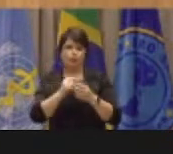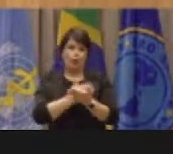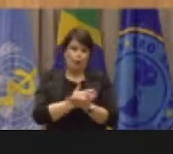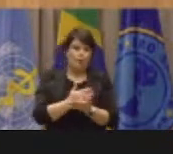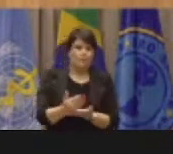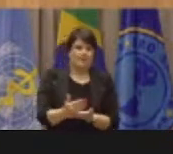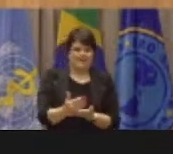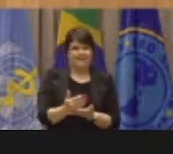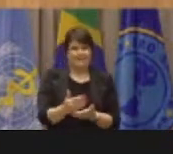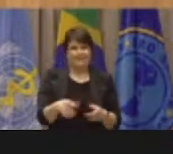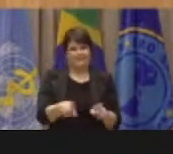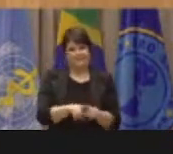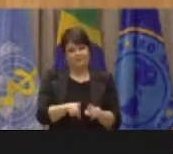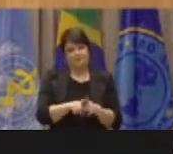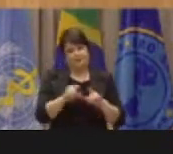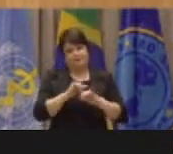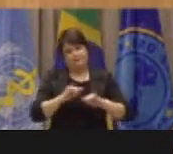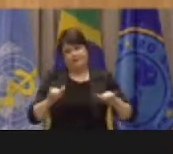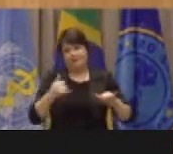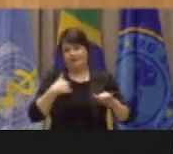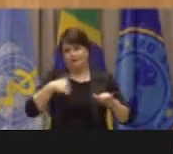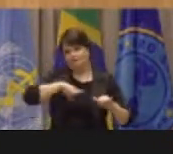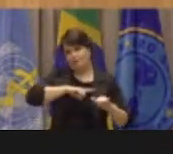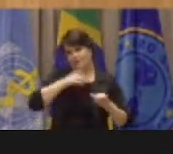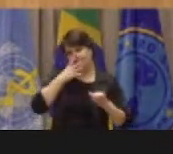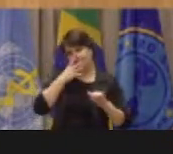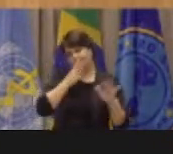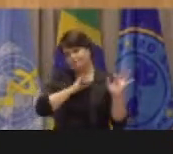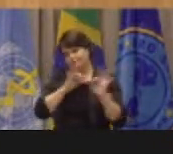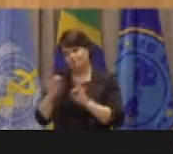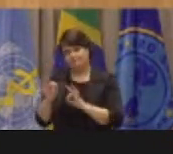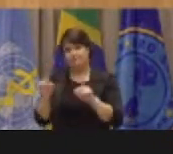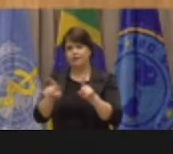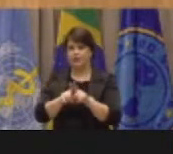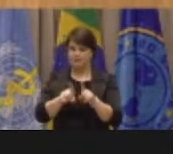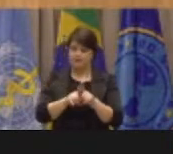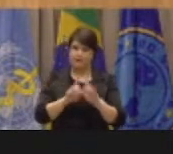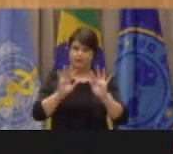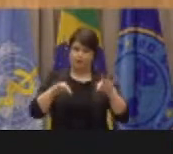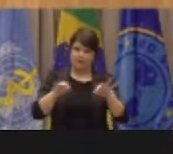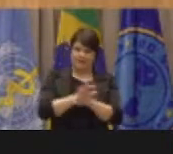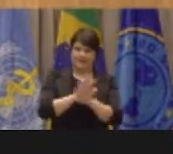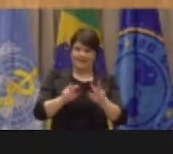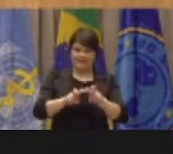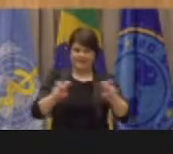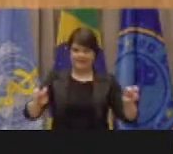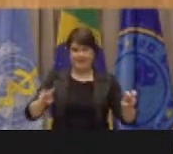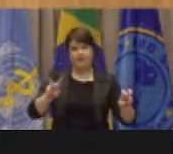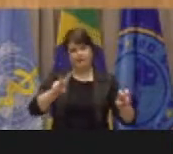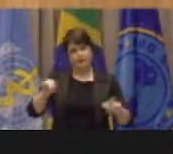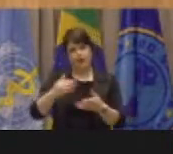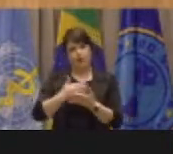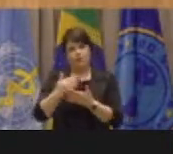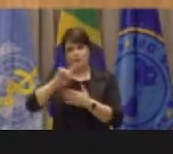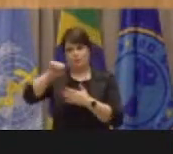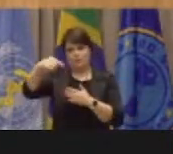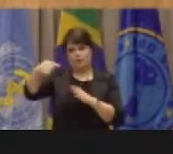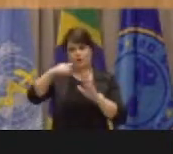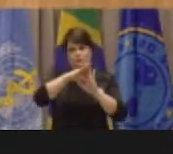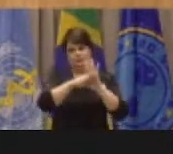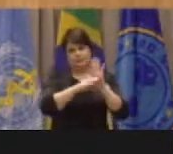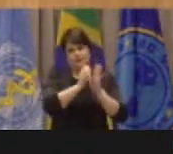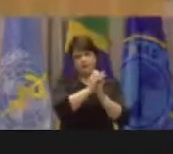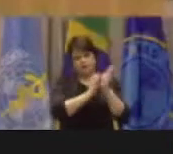are following this initiative, and nowadays, unfortunately, he could not be here, and